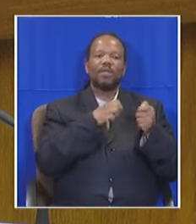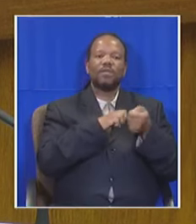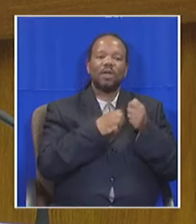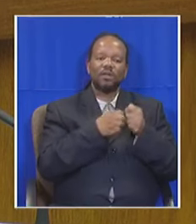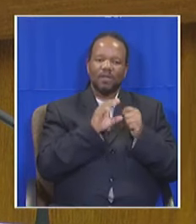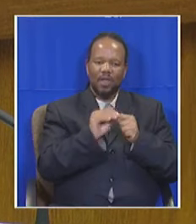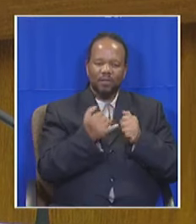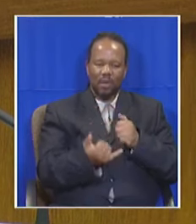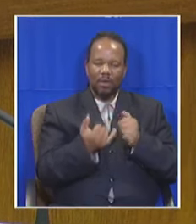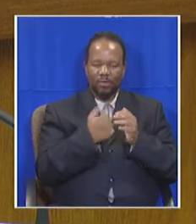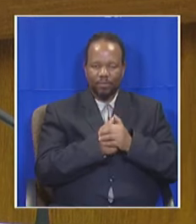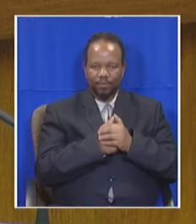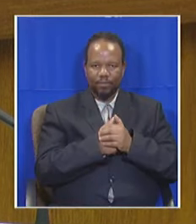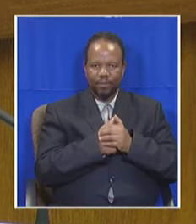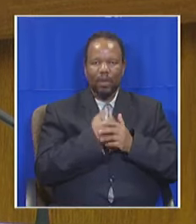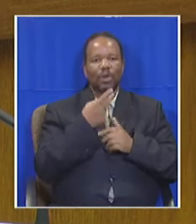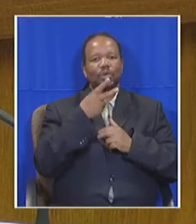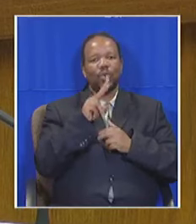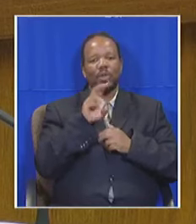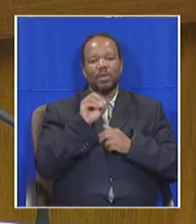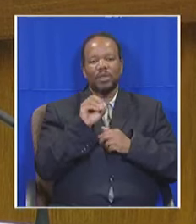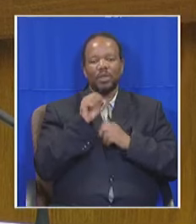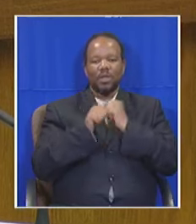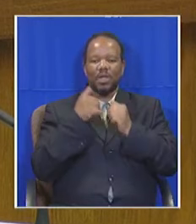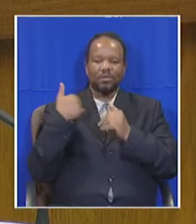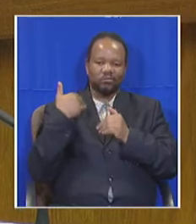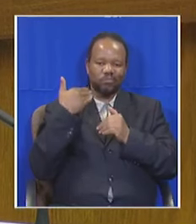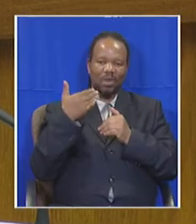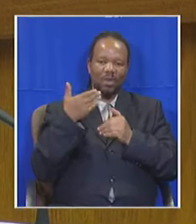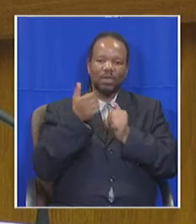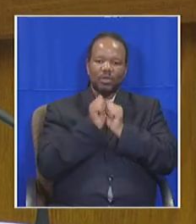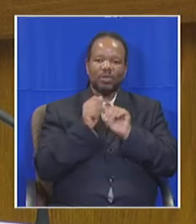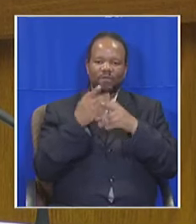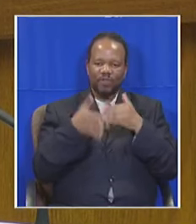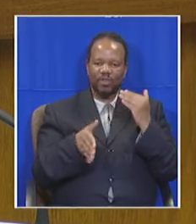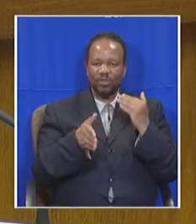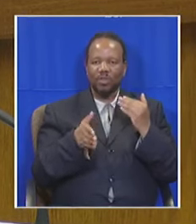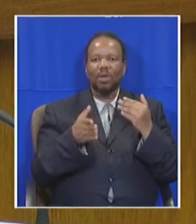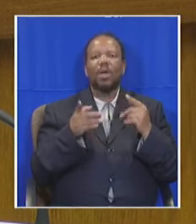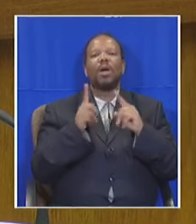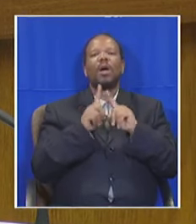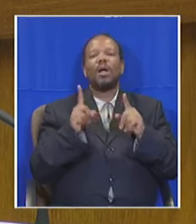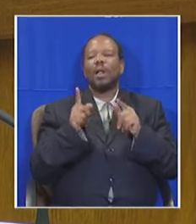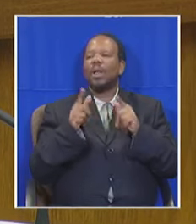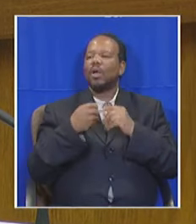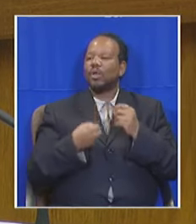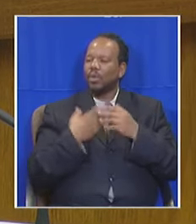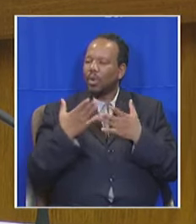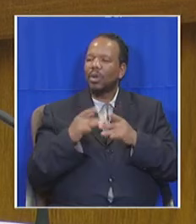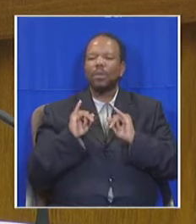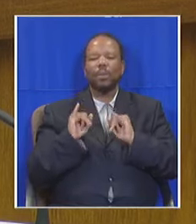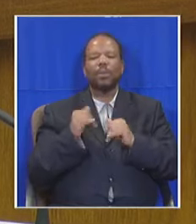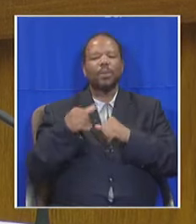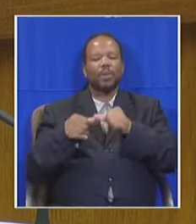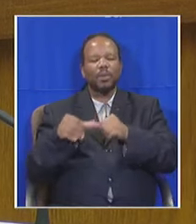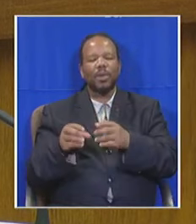today. More than 20 years into democracy, young people are still languishing in poverty and